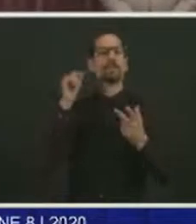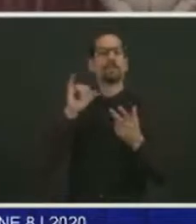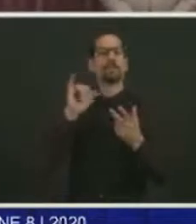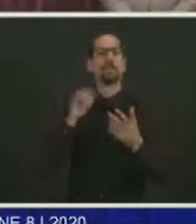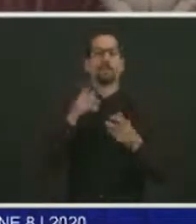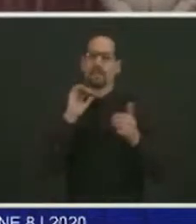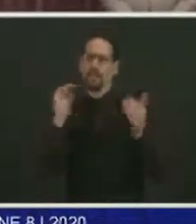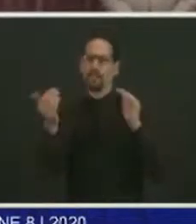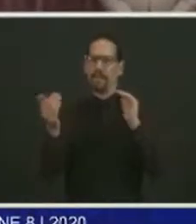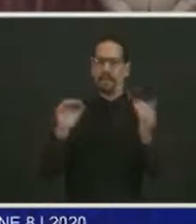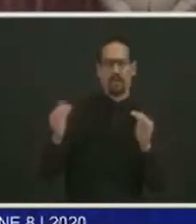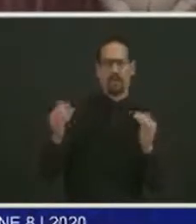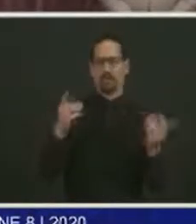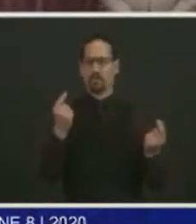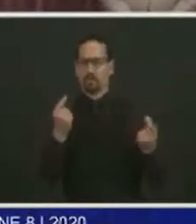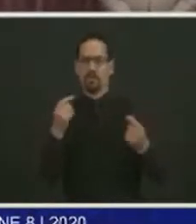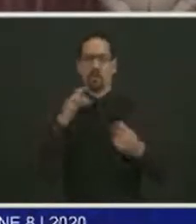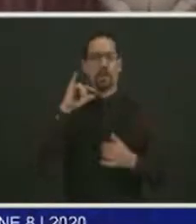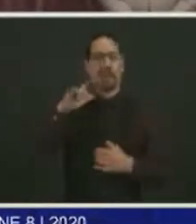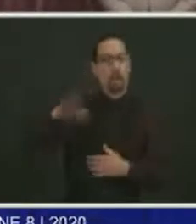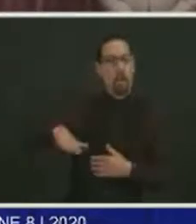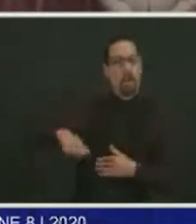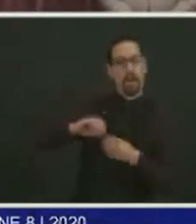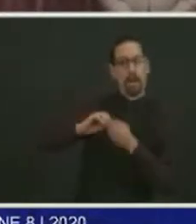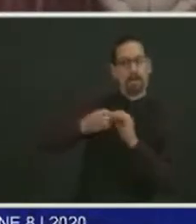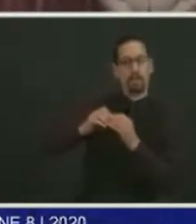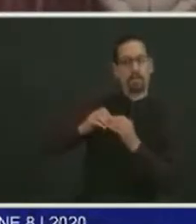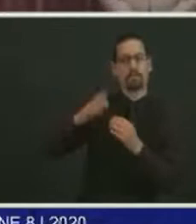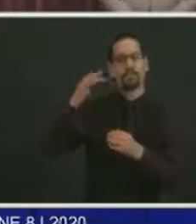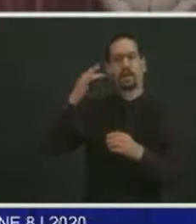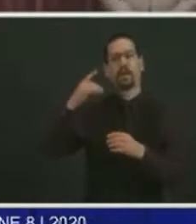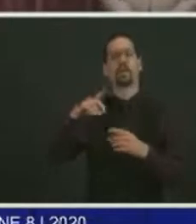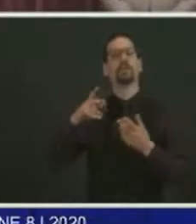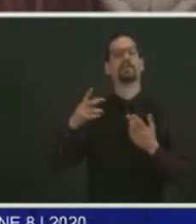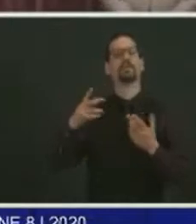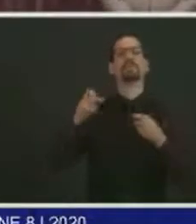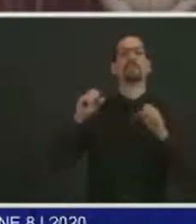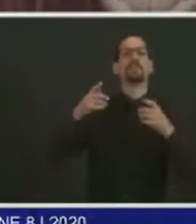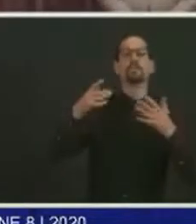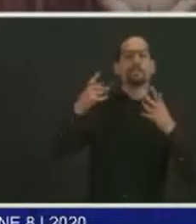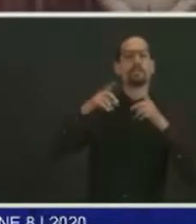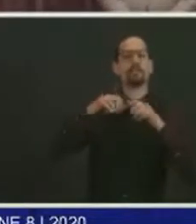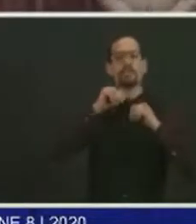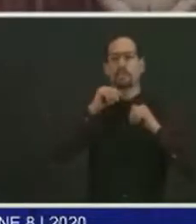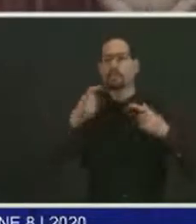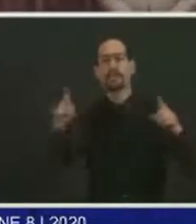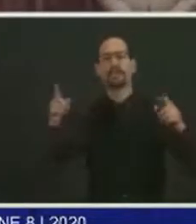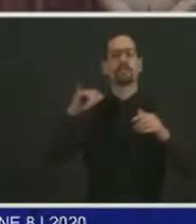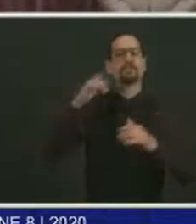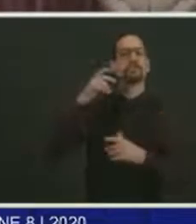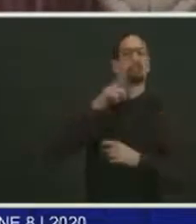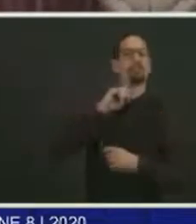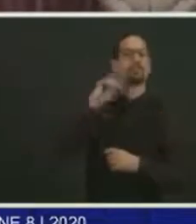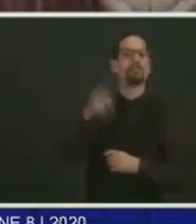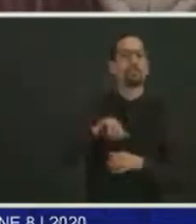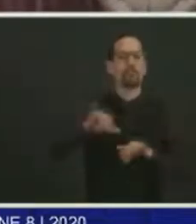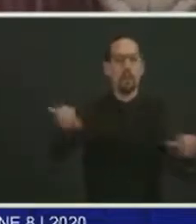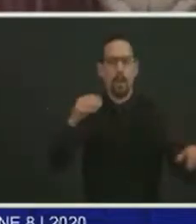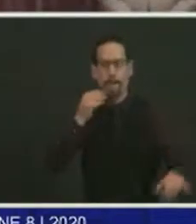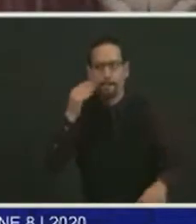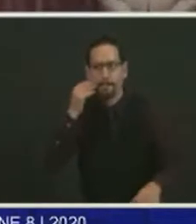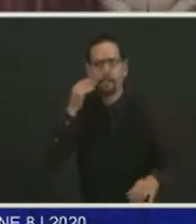would have low prevalence like that is because of the effectiveness of, say, the governor's stay-at-home order issued very early in this